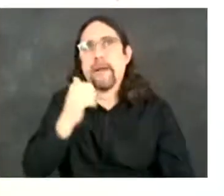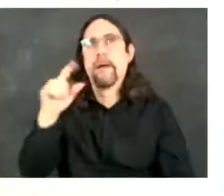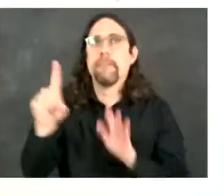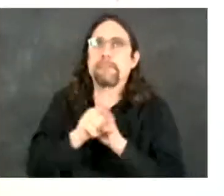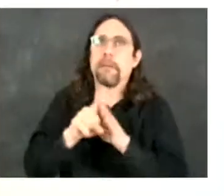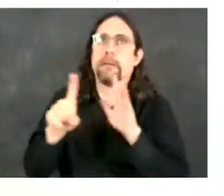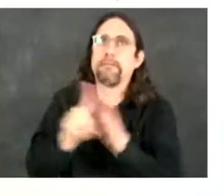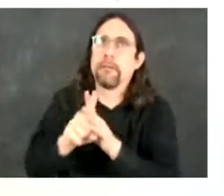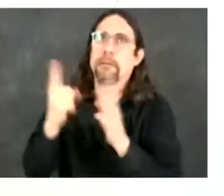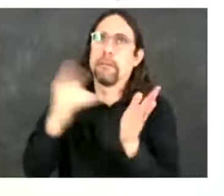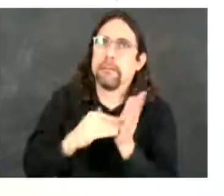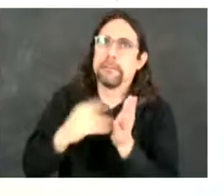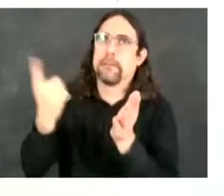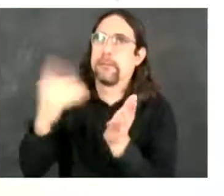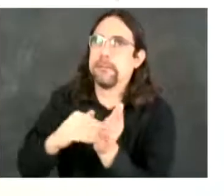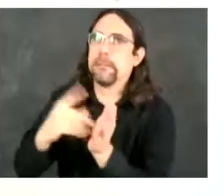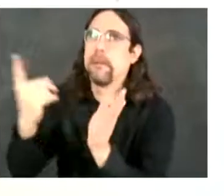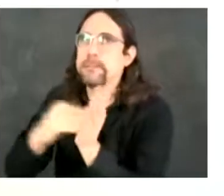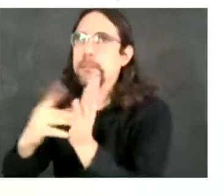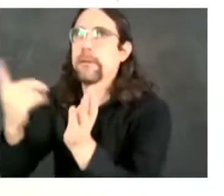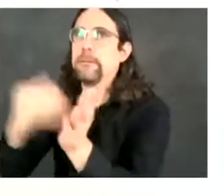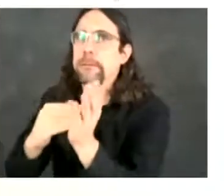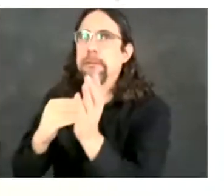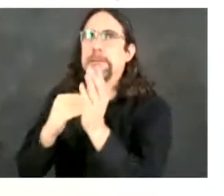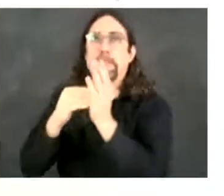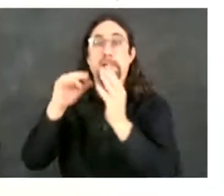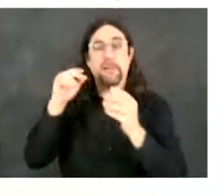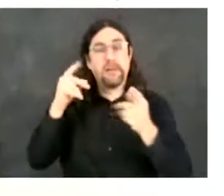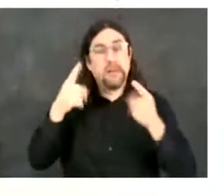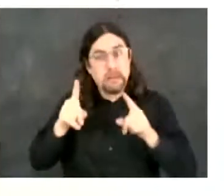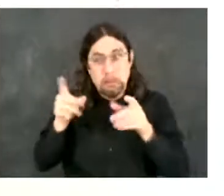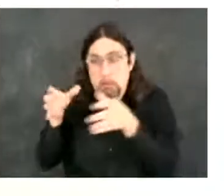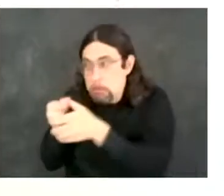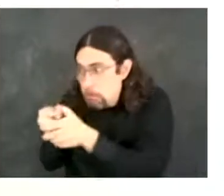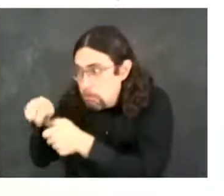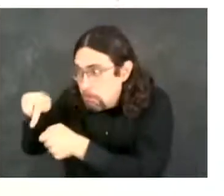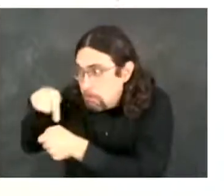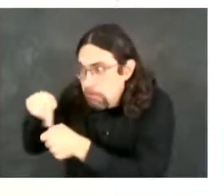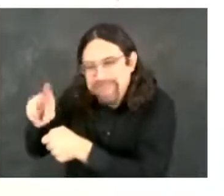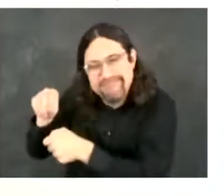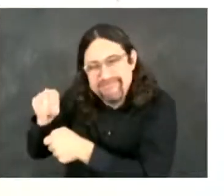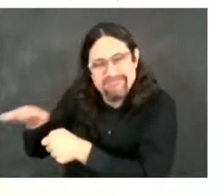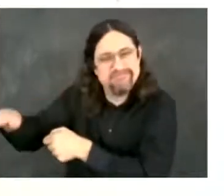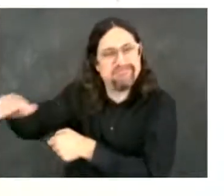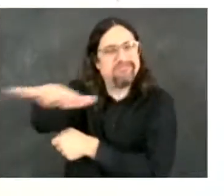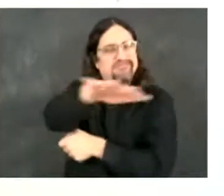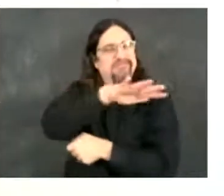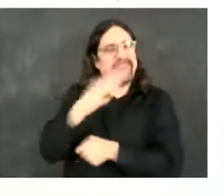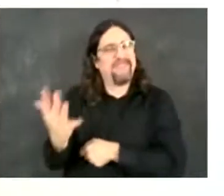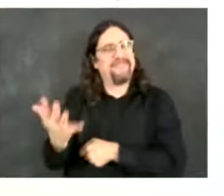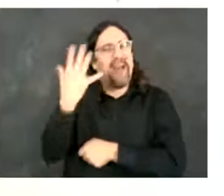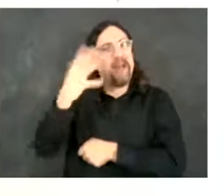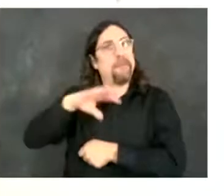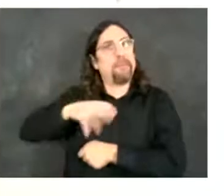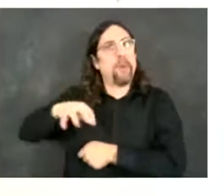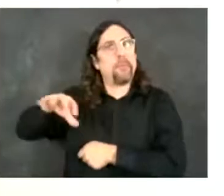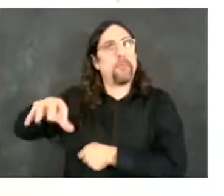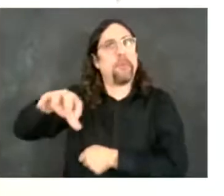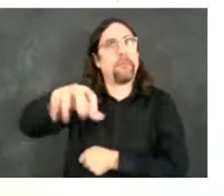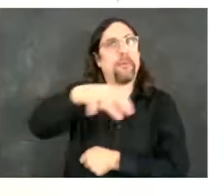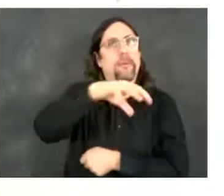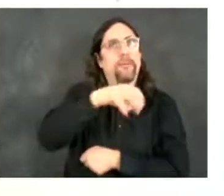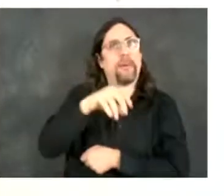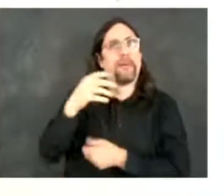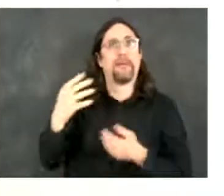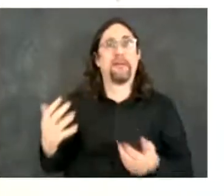means is when they're going out for hopefully just essential activities, we need them to be